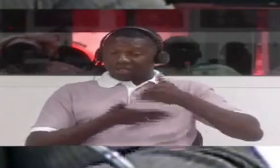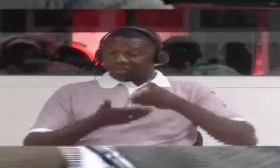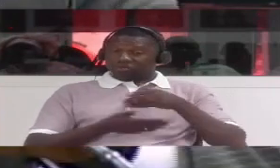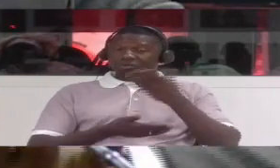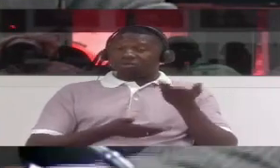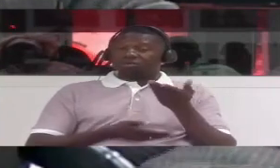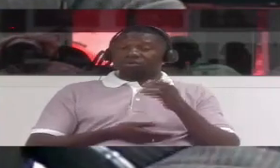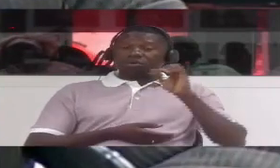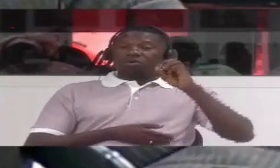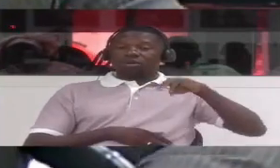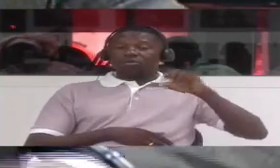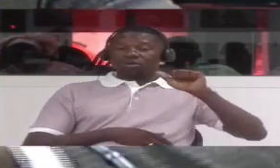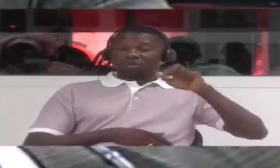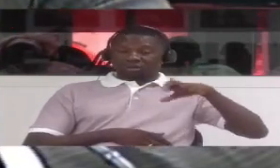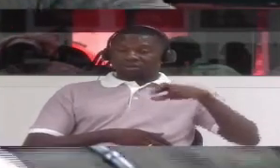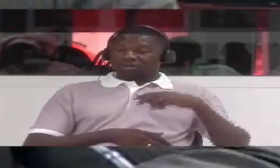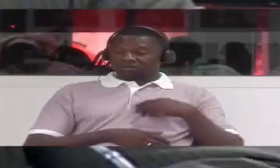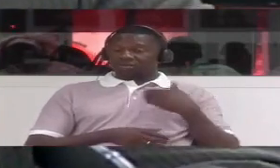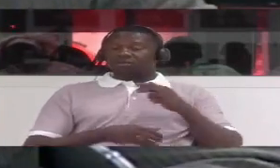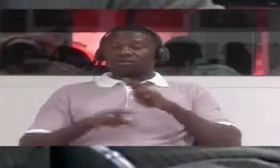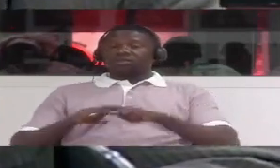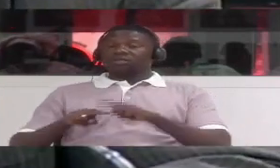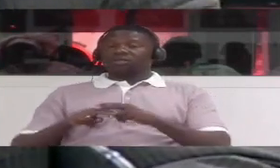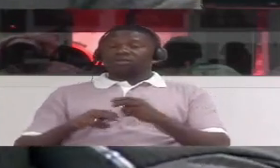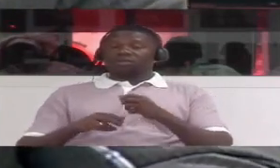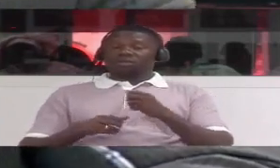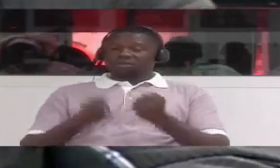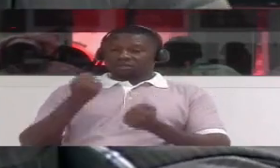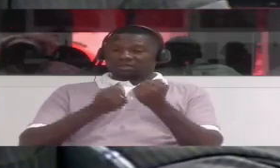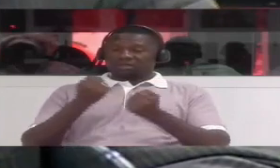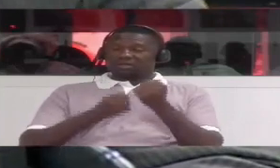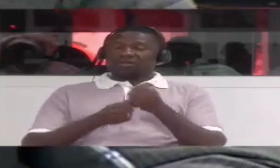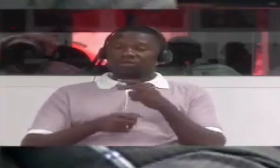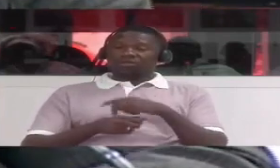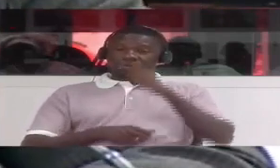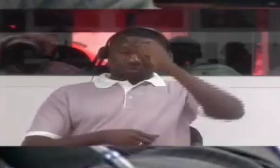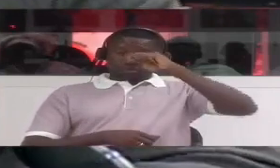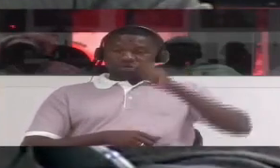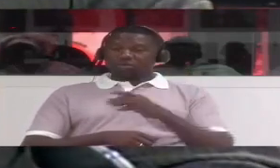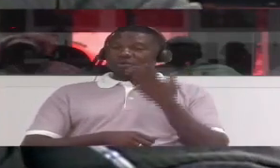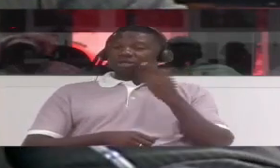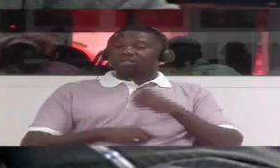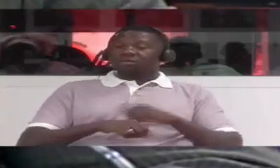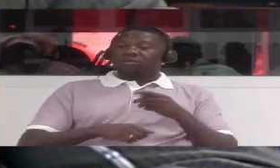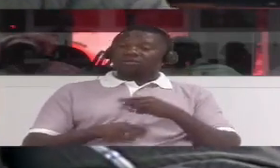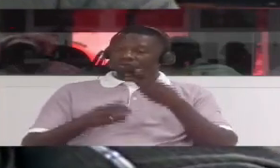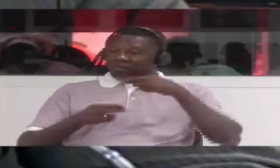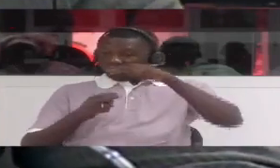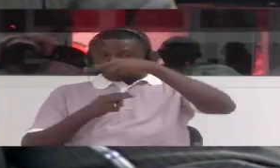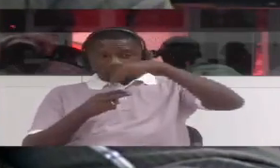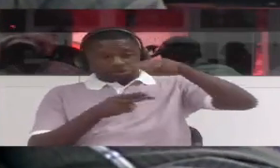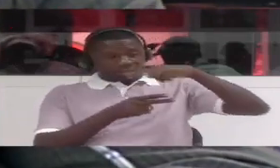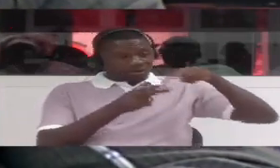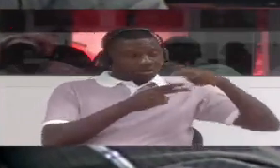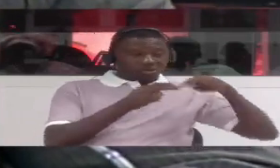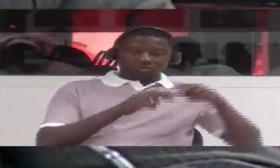I was made to sit in a car with a policeman while they went all around that place. So I knew they were looking